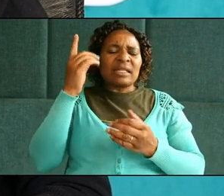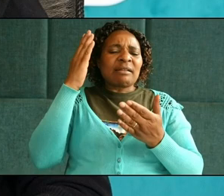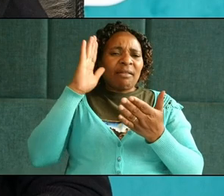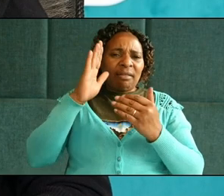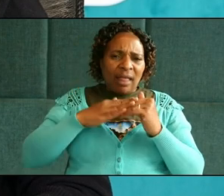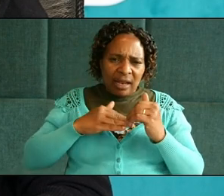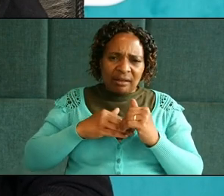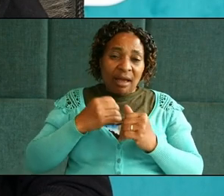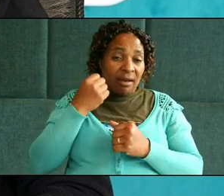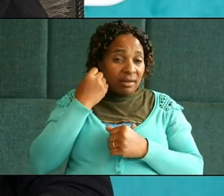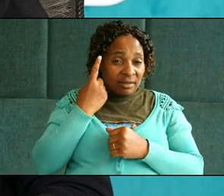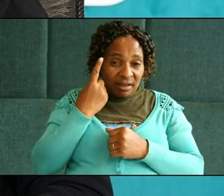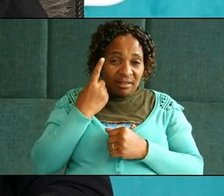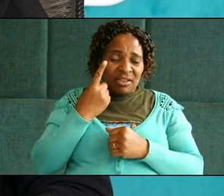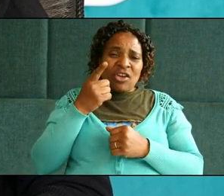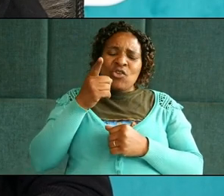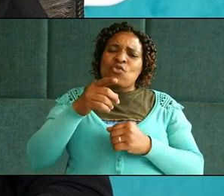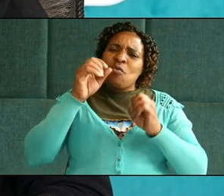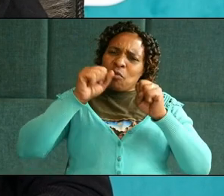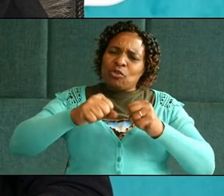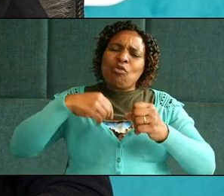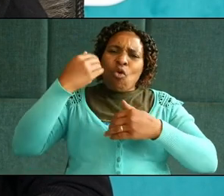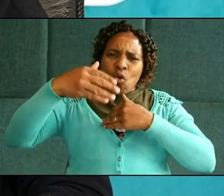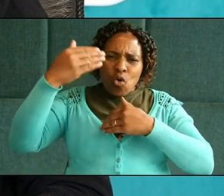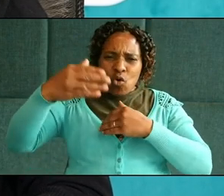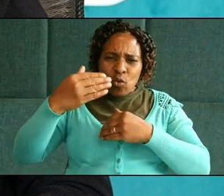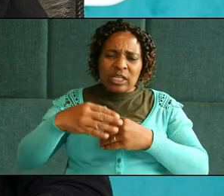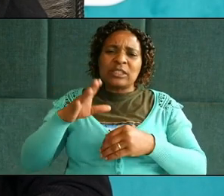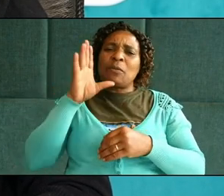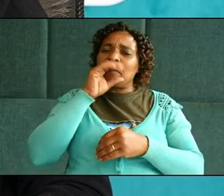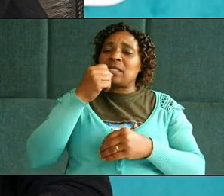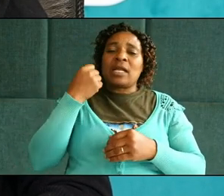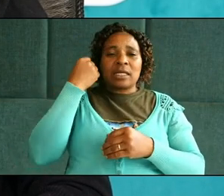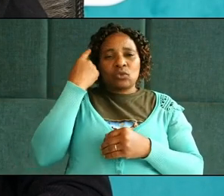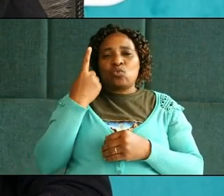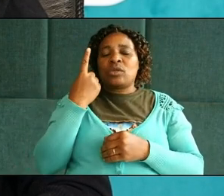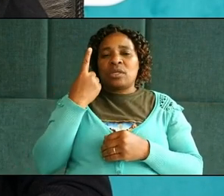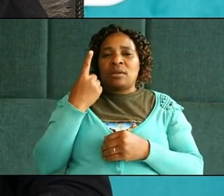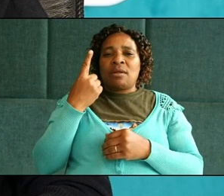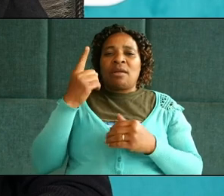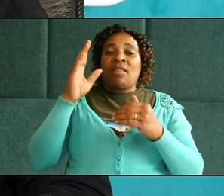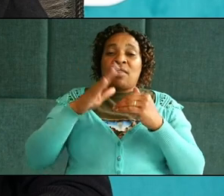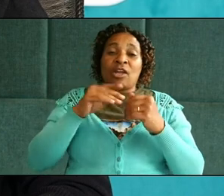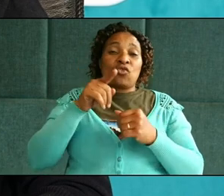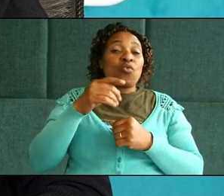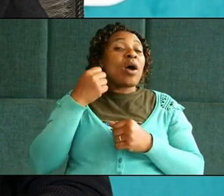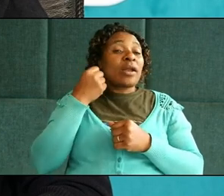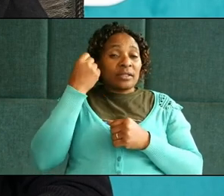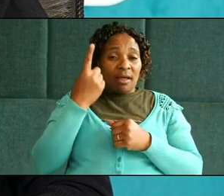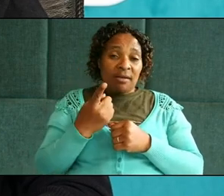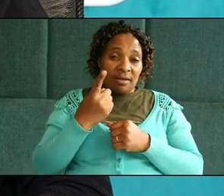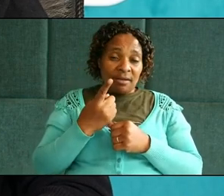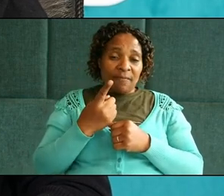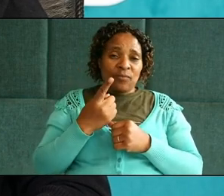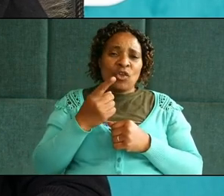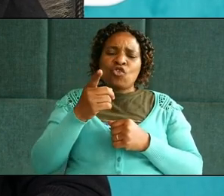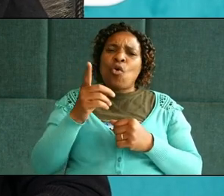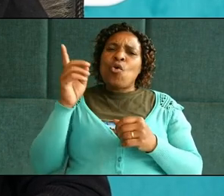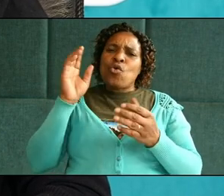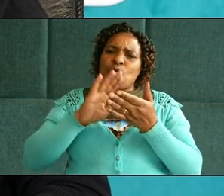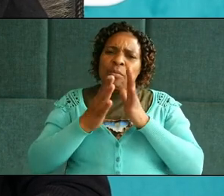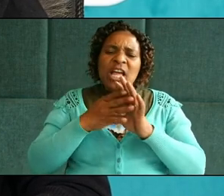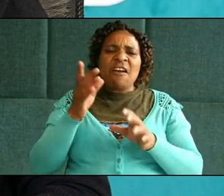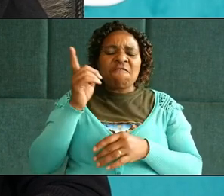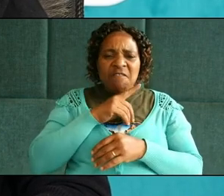So you're prone to be misunderstood more than understood. Therefore, if you're violent to the